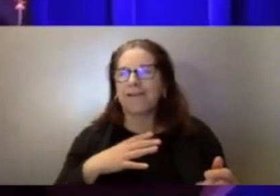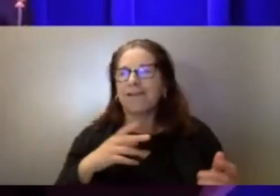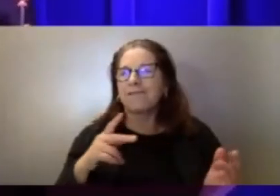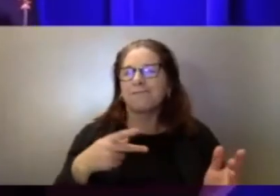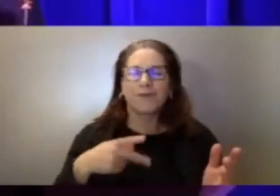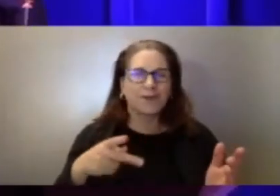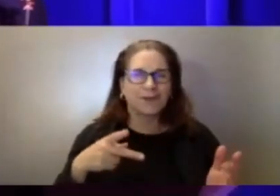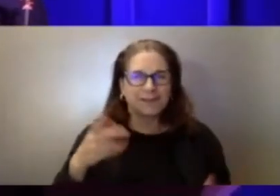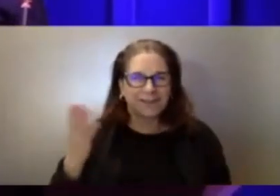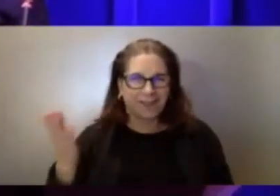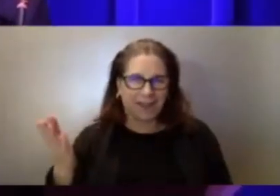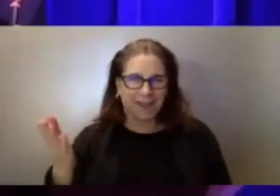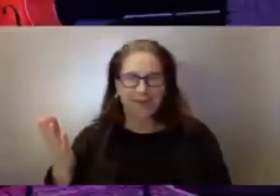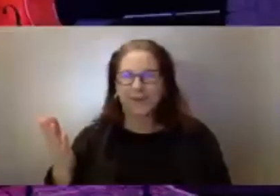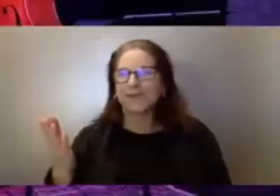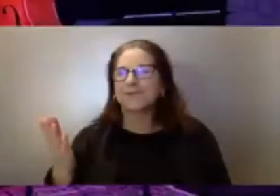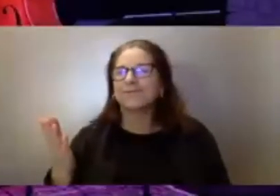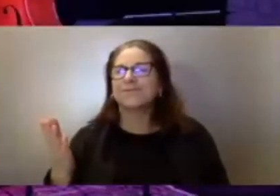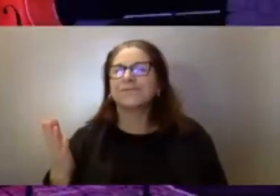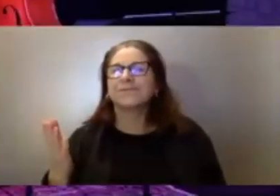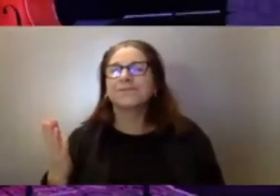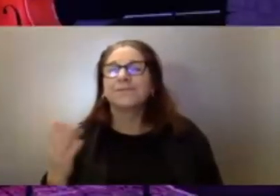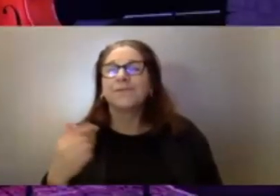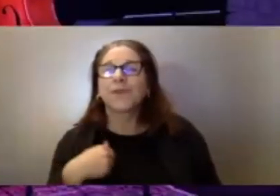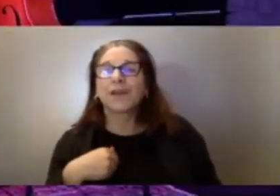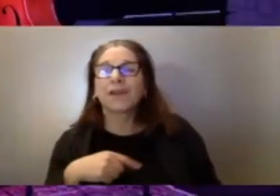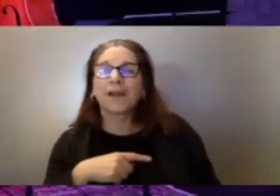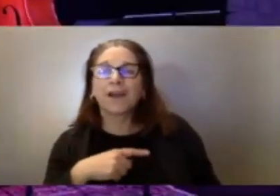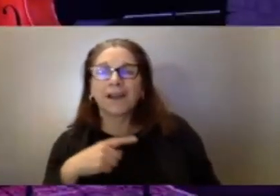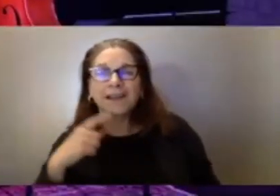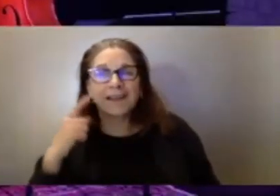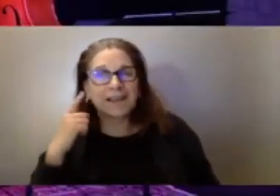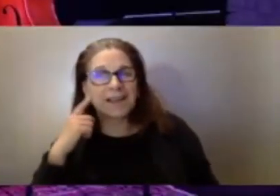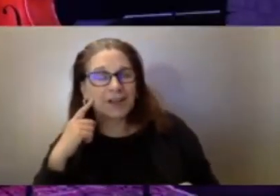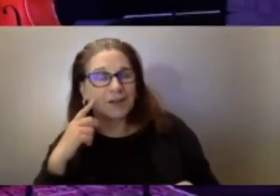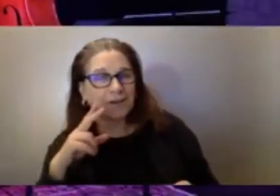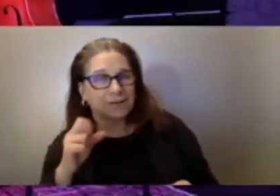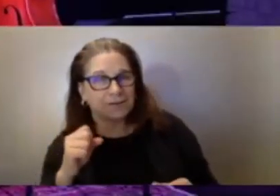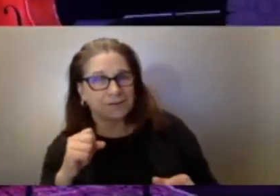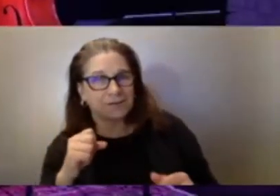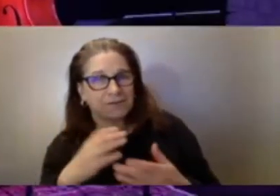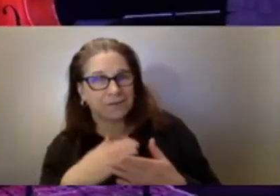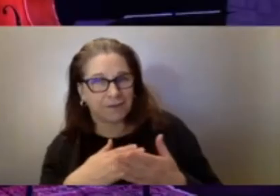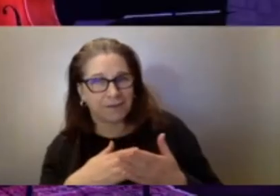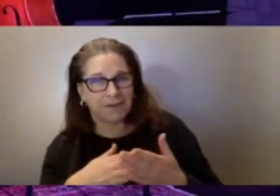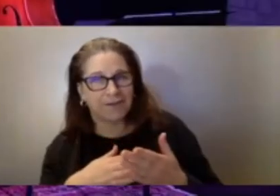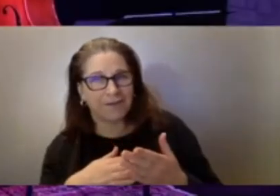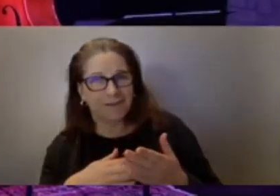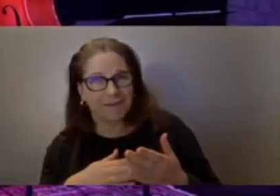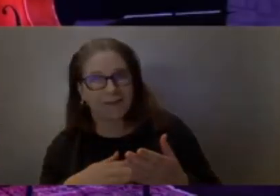crazy fine poets there, and we're gonna hear a song.